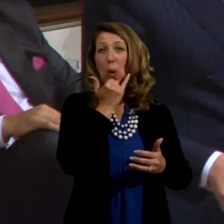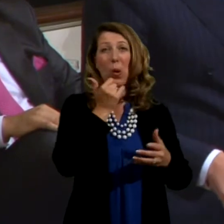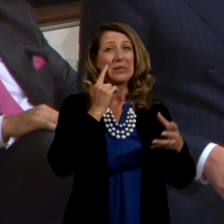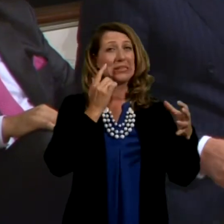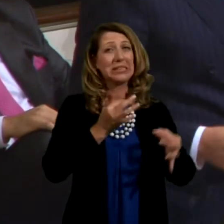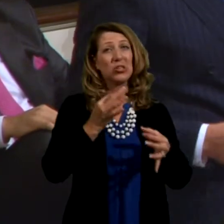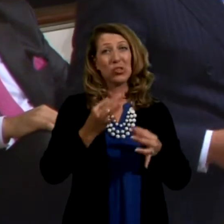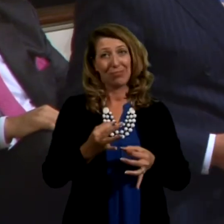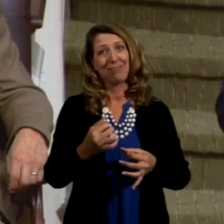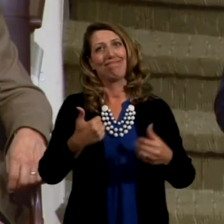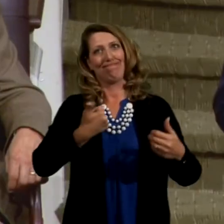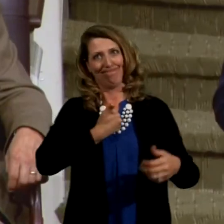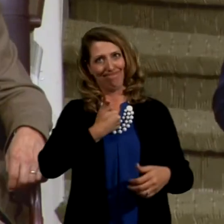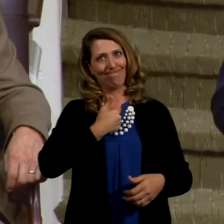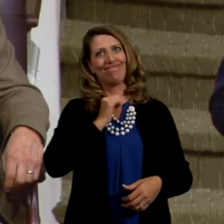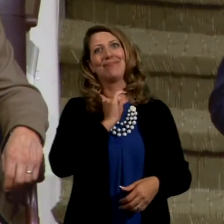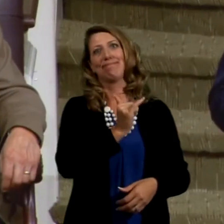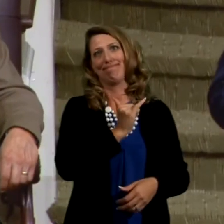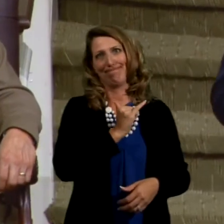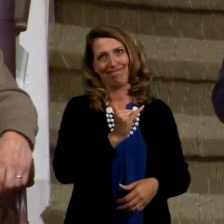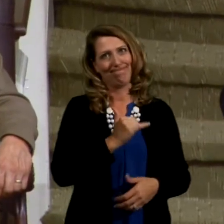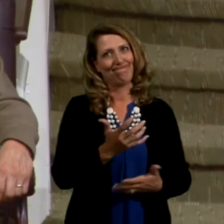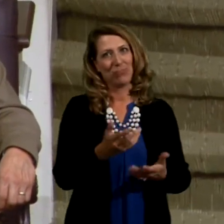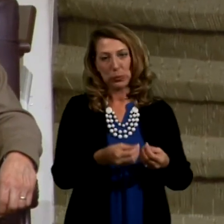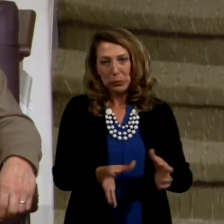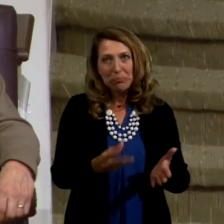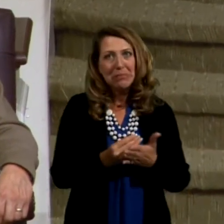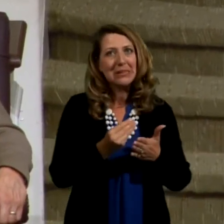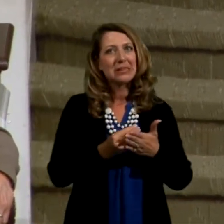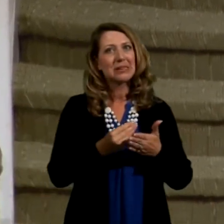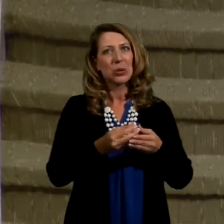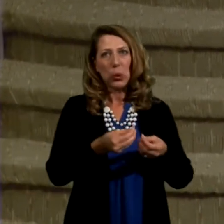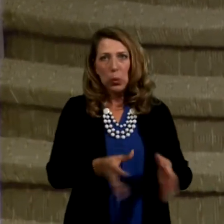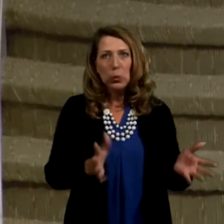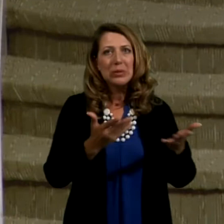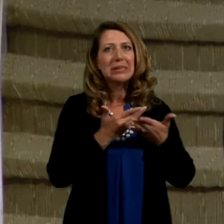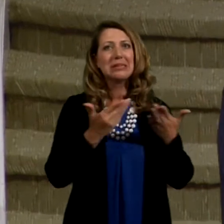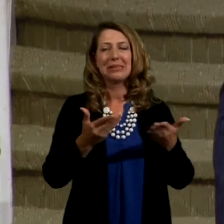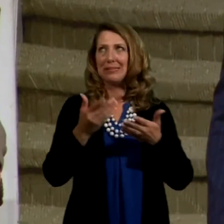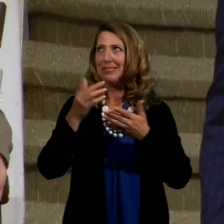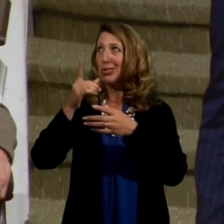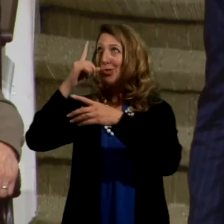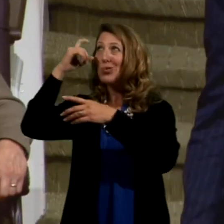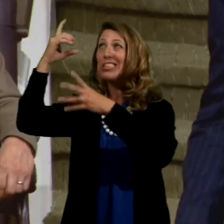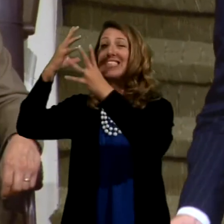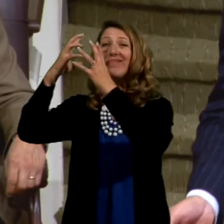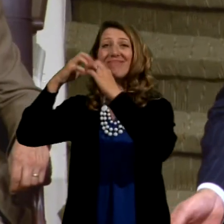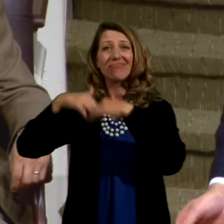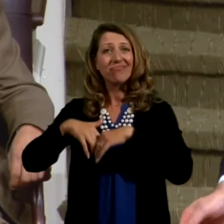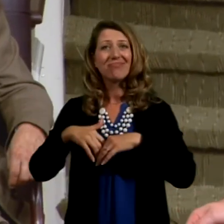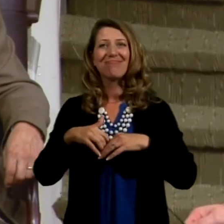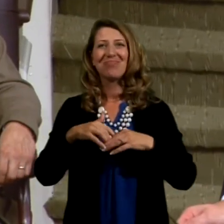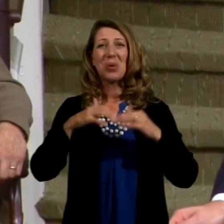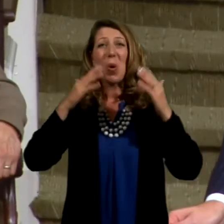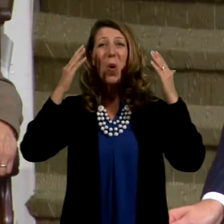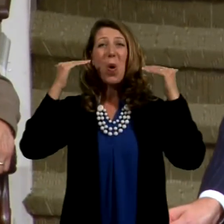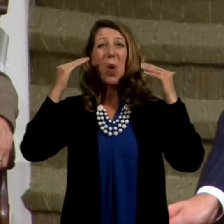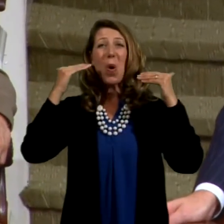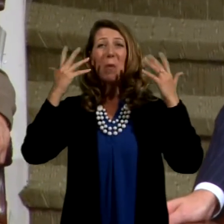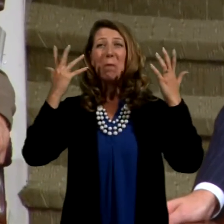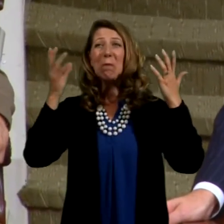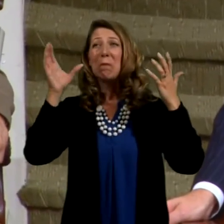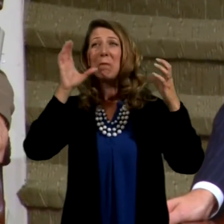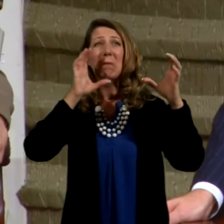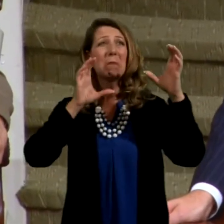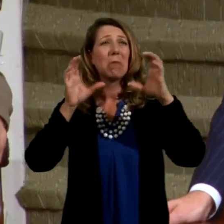bad decisions. I've done it. Resources are lost. Dreams are dissolved. Hope can become very difficult to